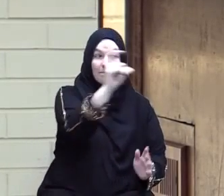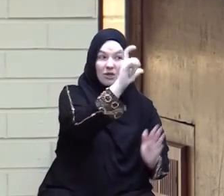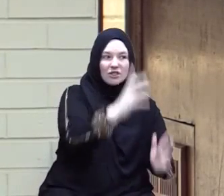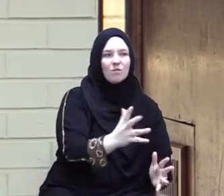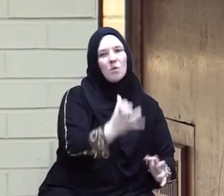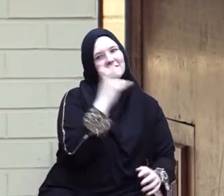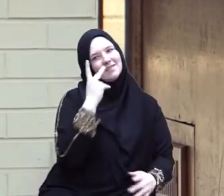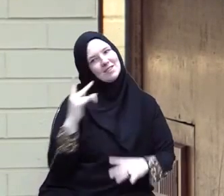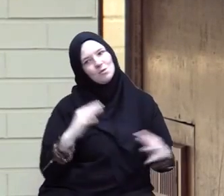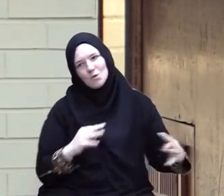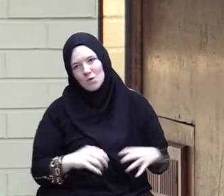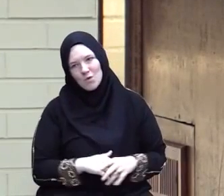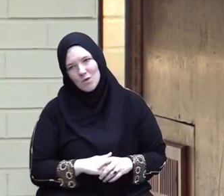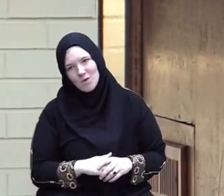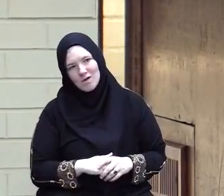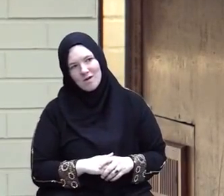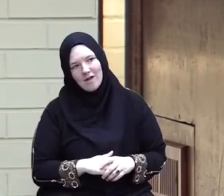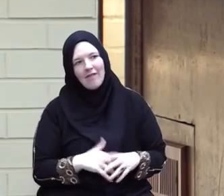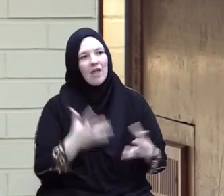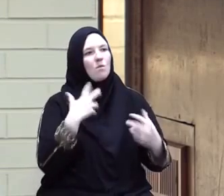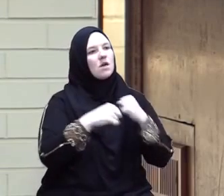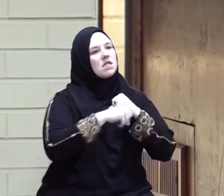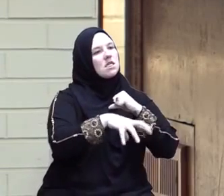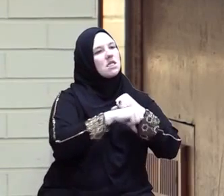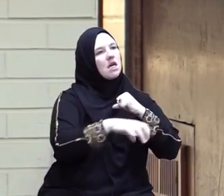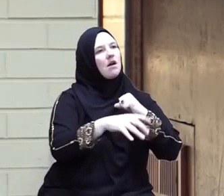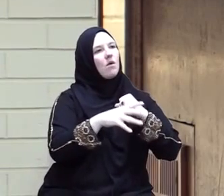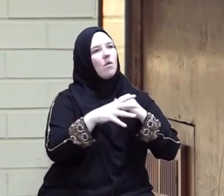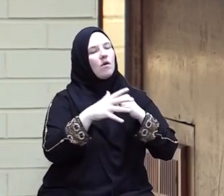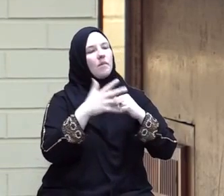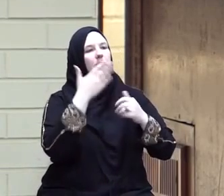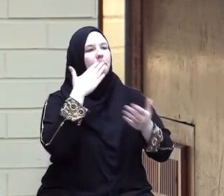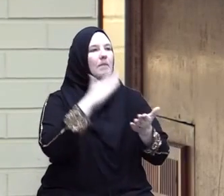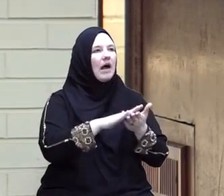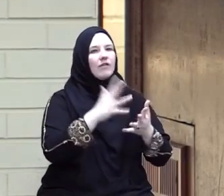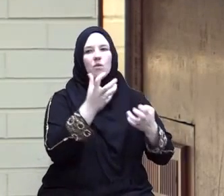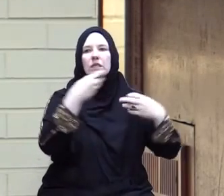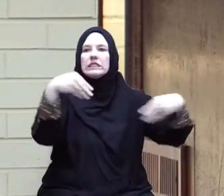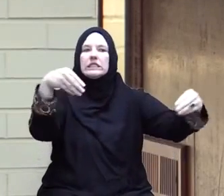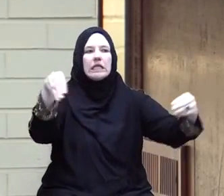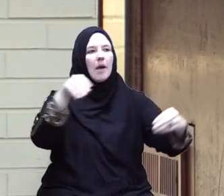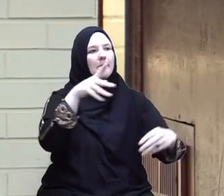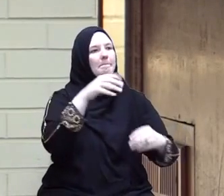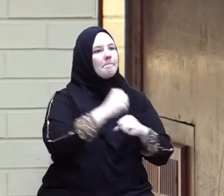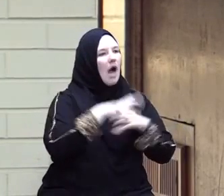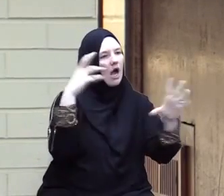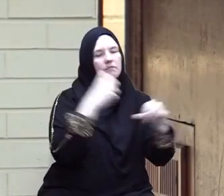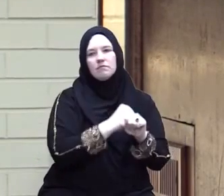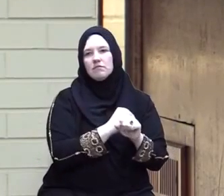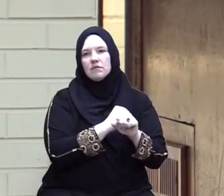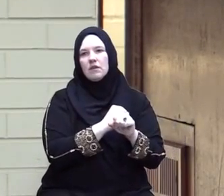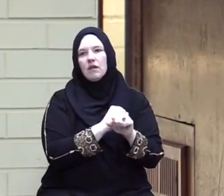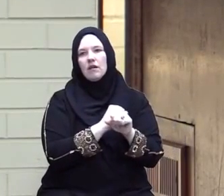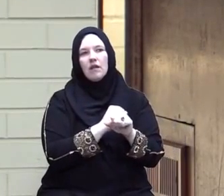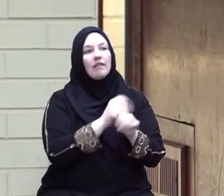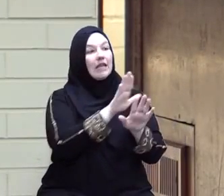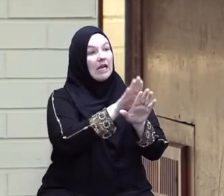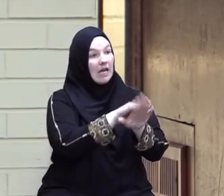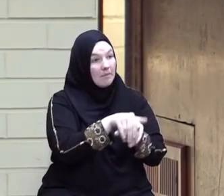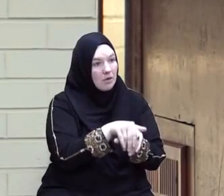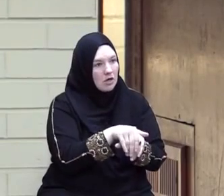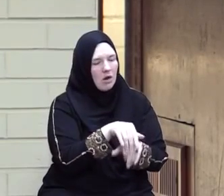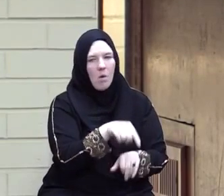weapons. They want to market propaganda. They want to spread rumors. They want to see blood. That is what the